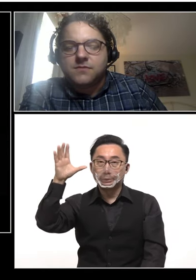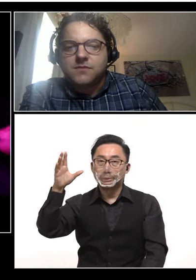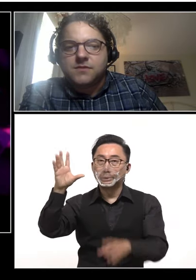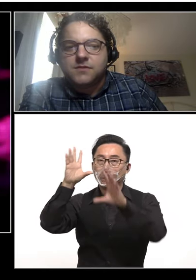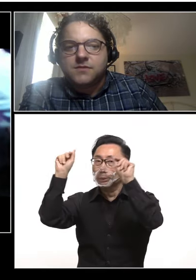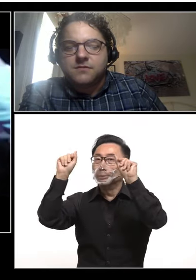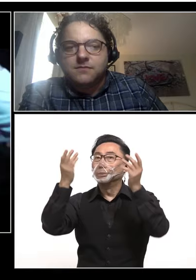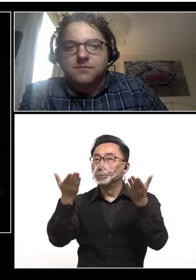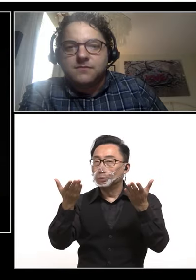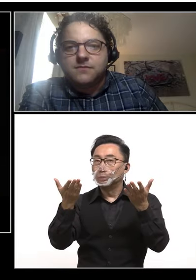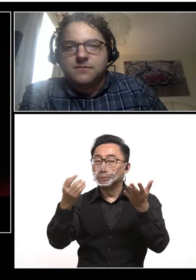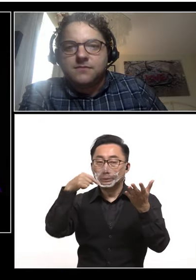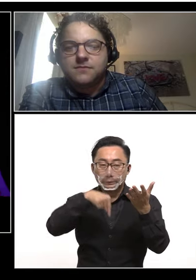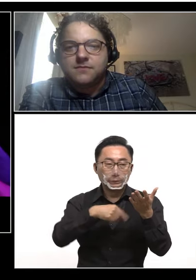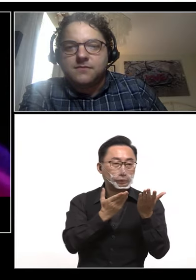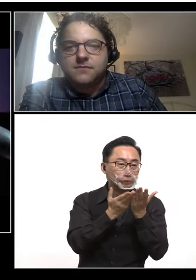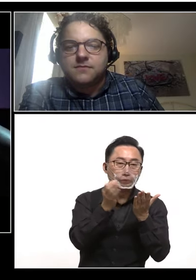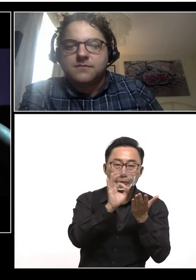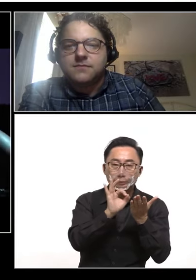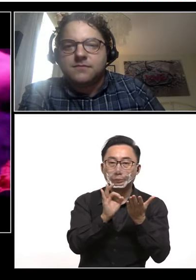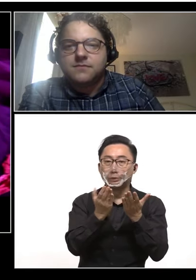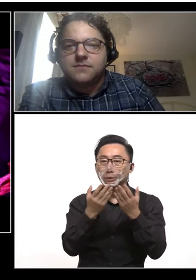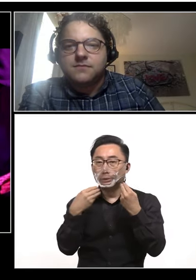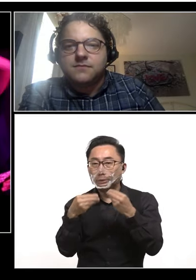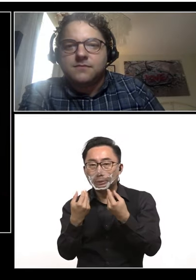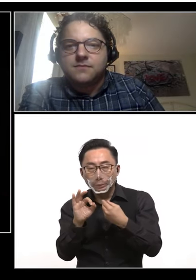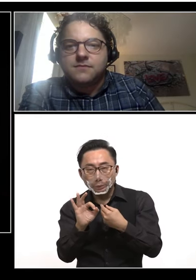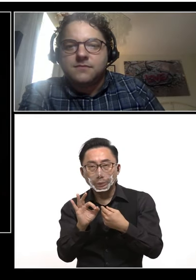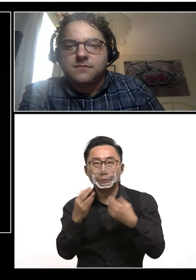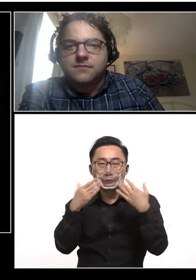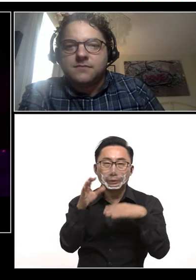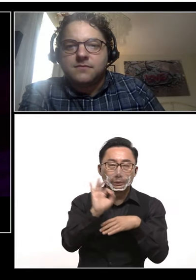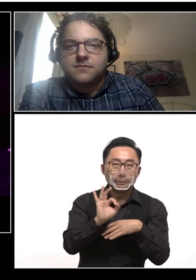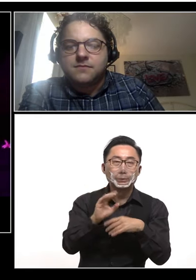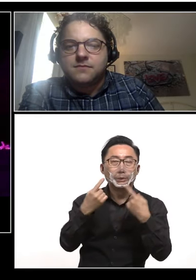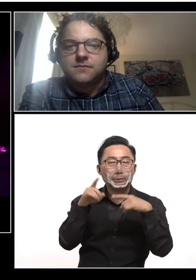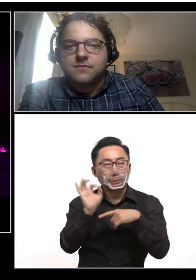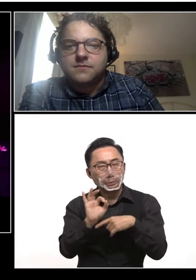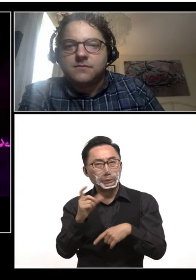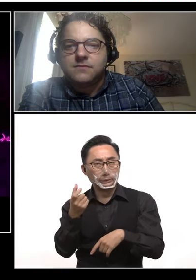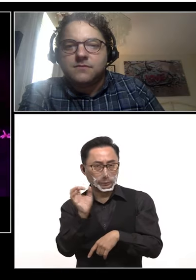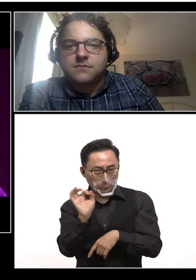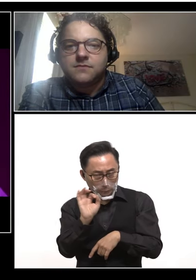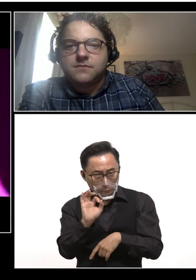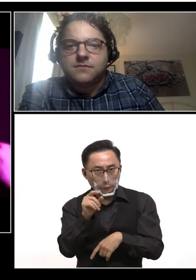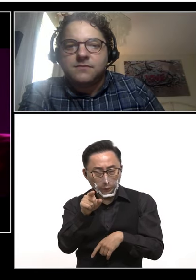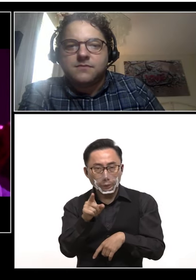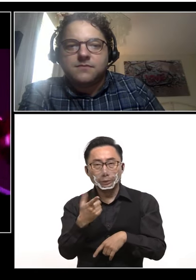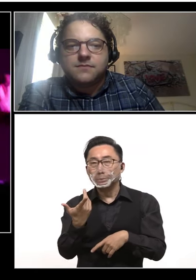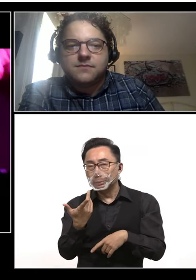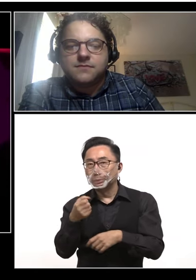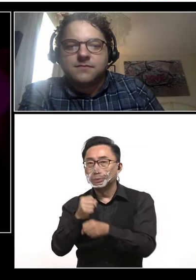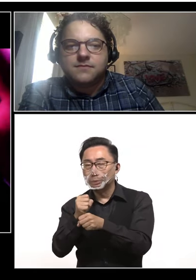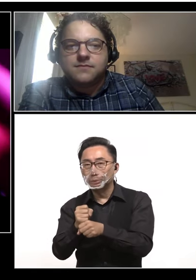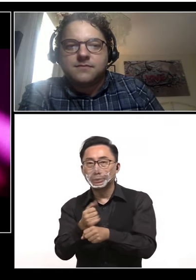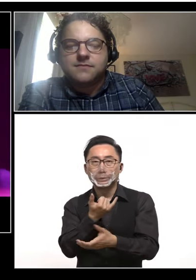no book, no learning, no music, no expression of love, only work and death.